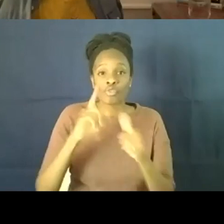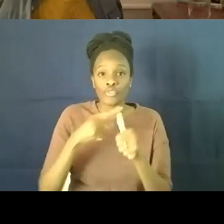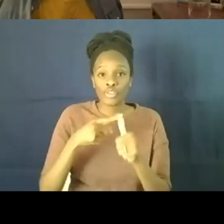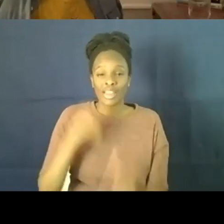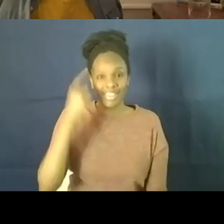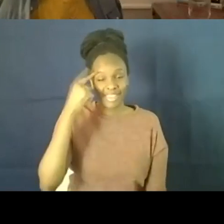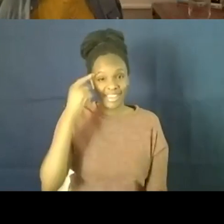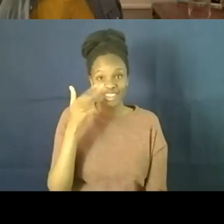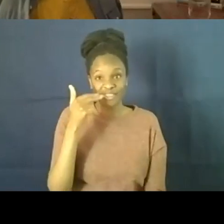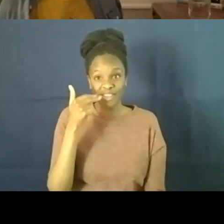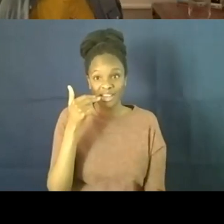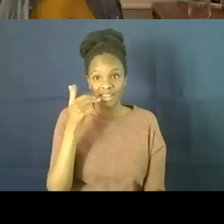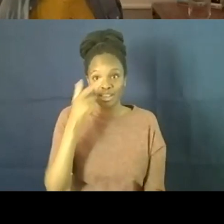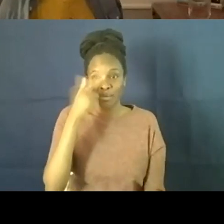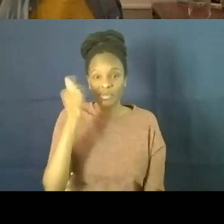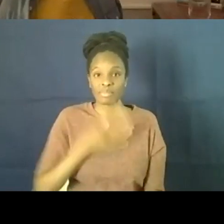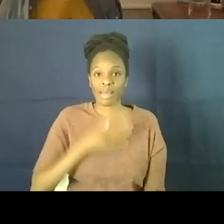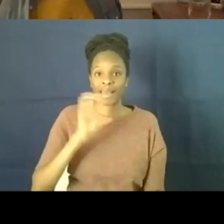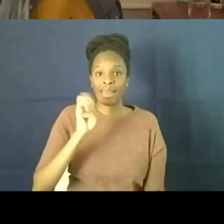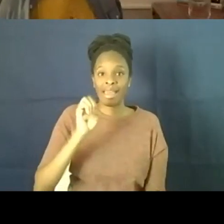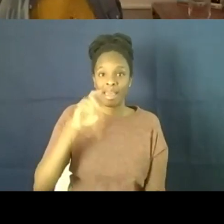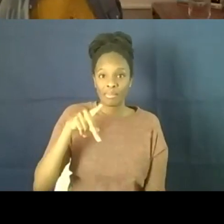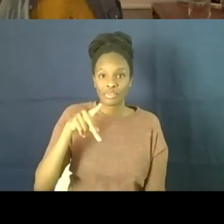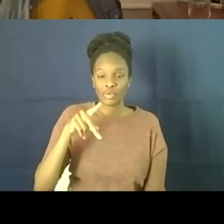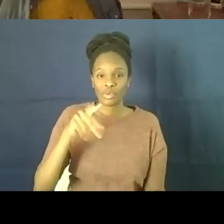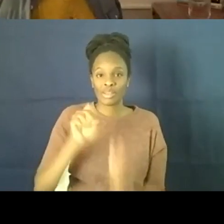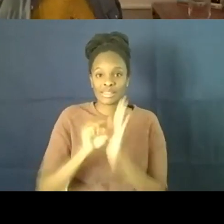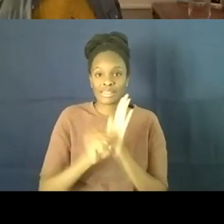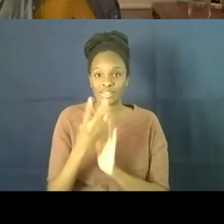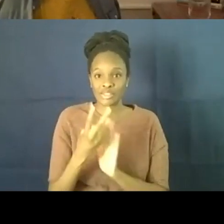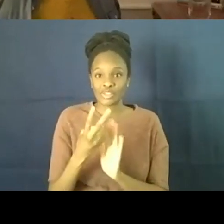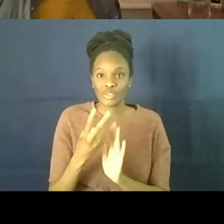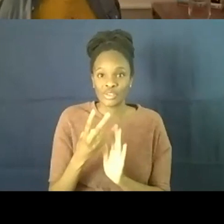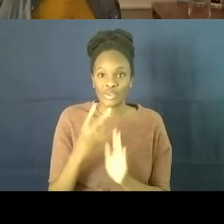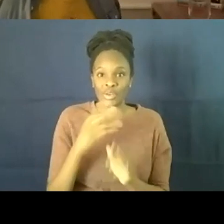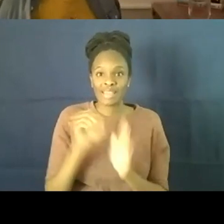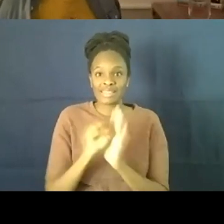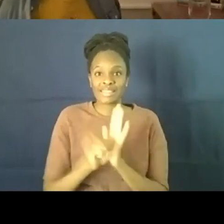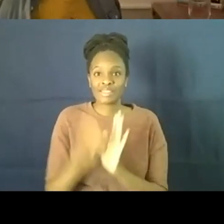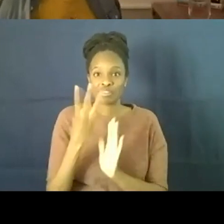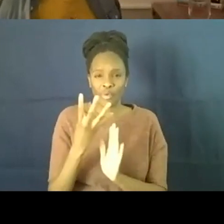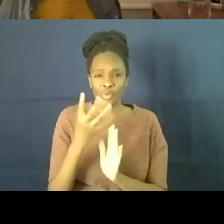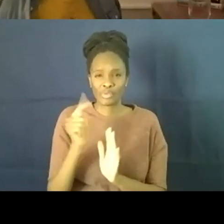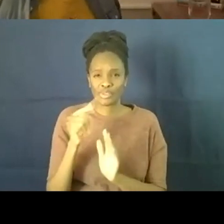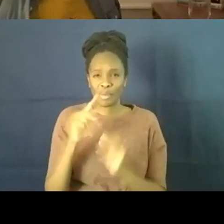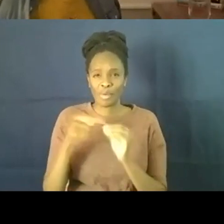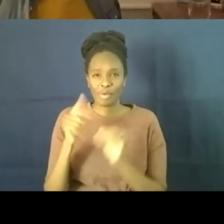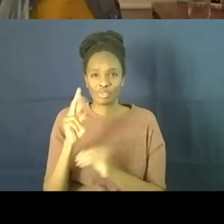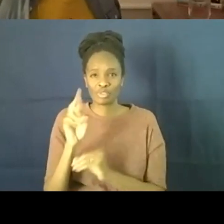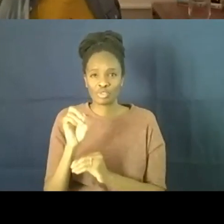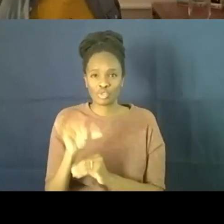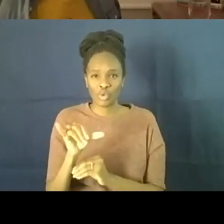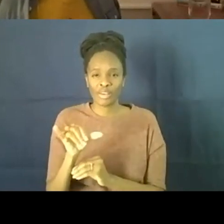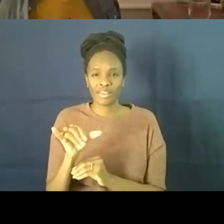because like my episode on season 3 was a Lionel episode, and then my episode on season 4 was a Troy episode. So like there's like a